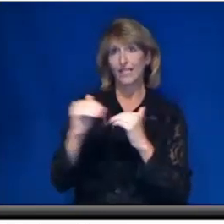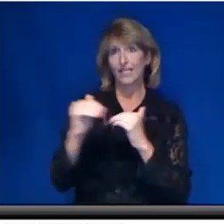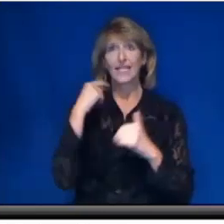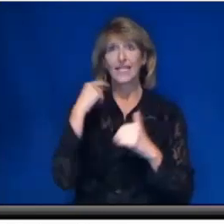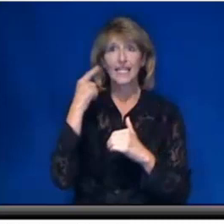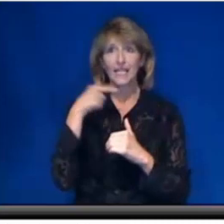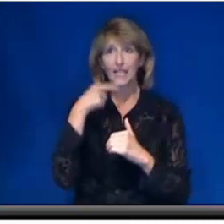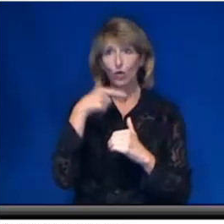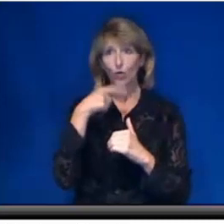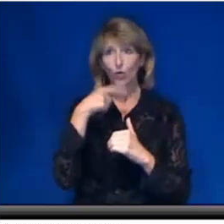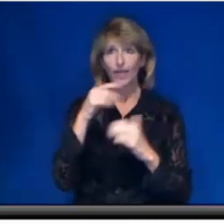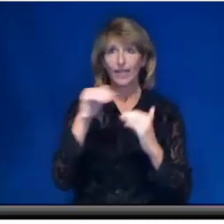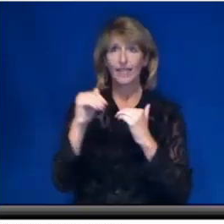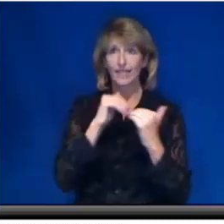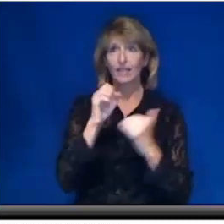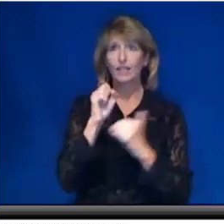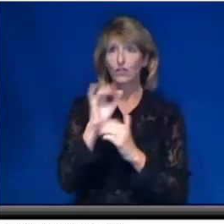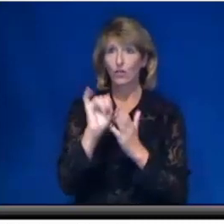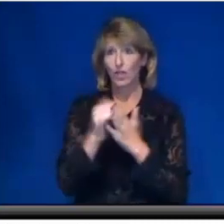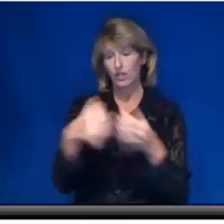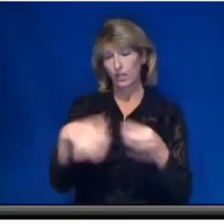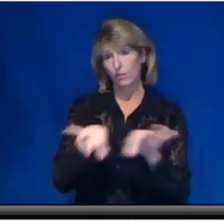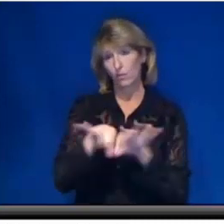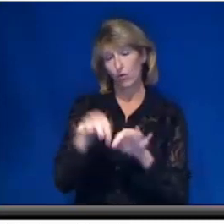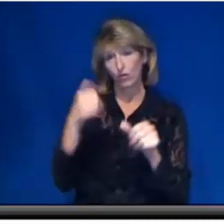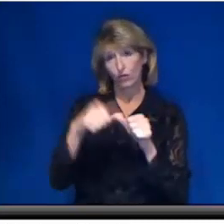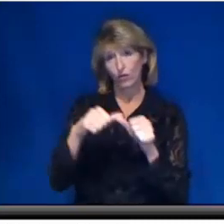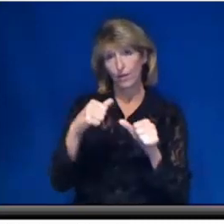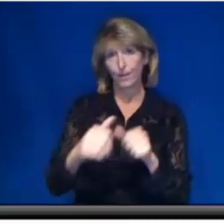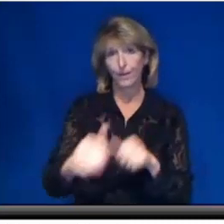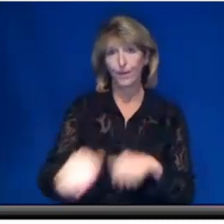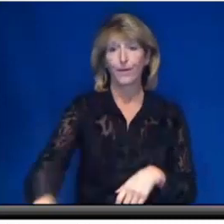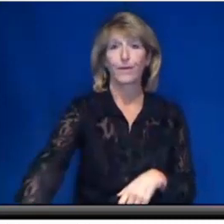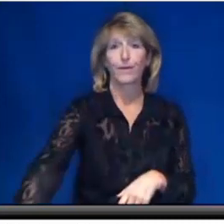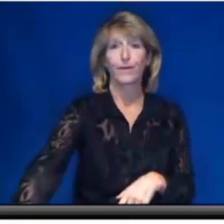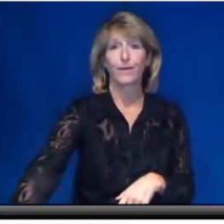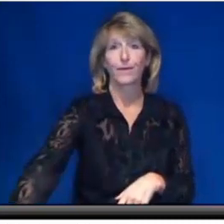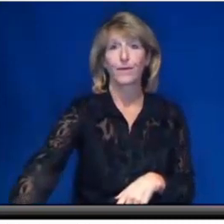severe issues than the hearing counterparts.